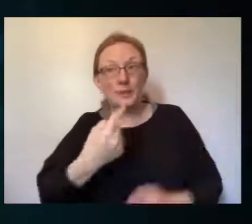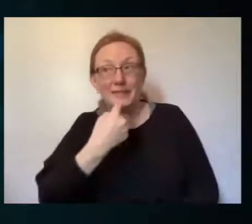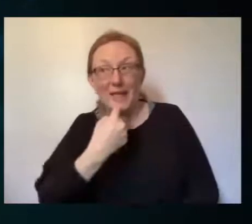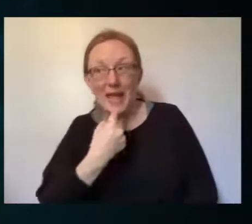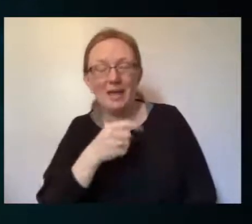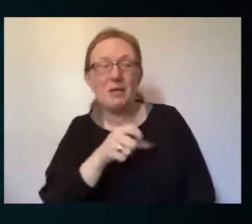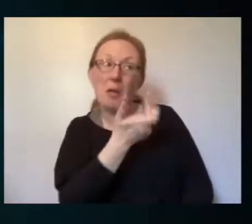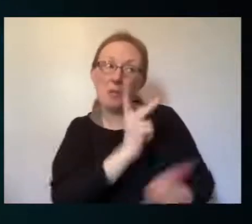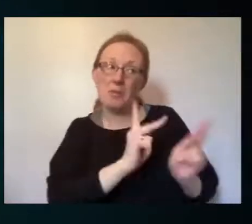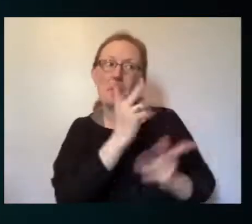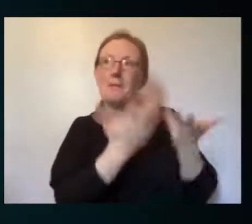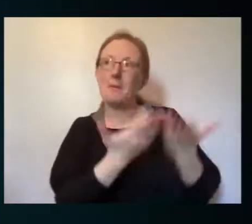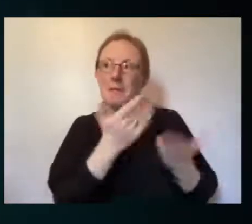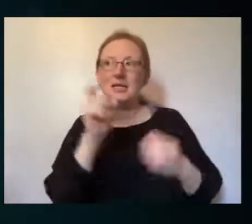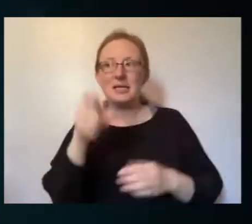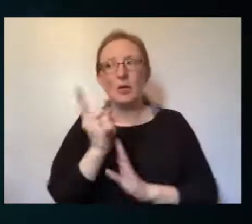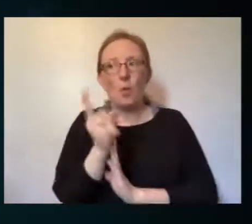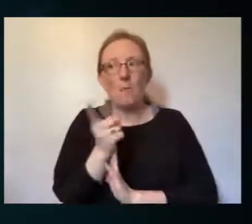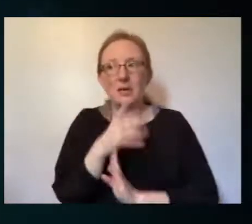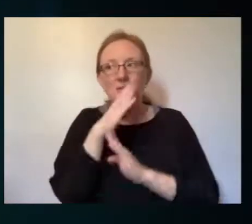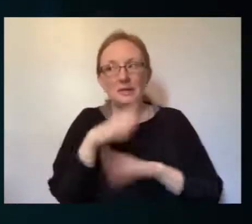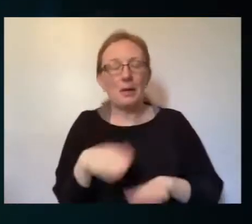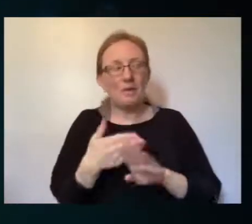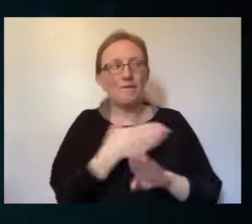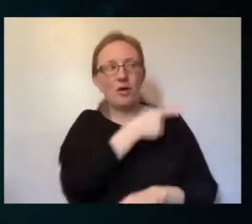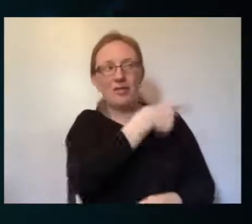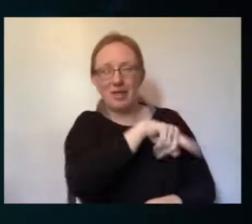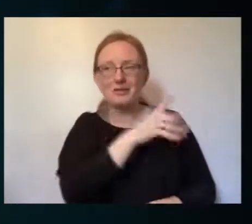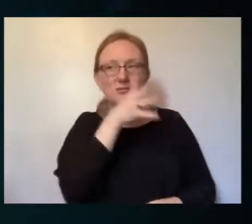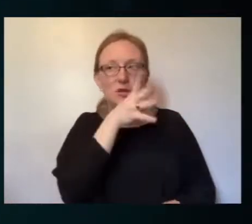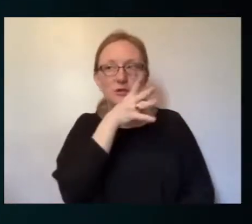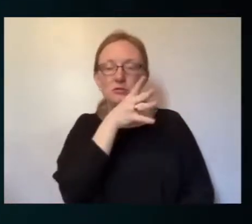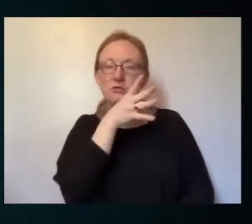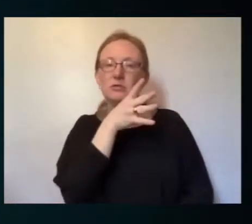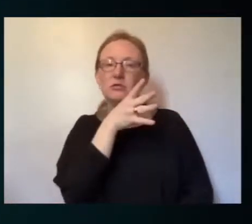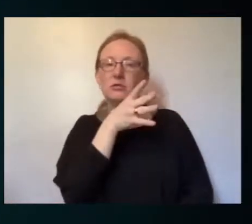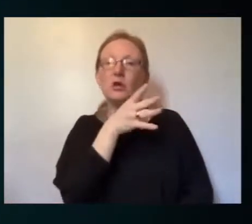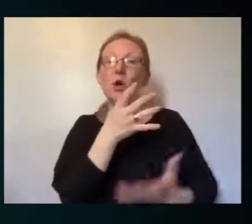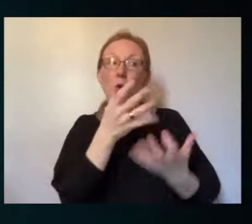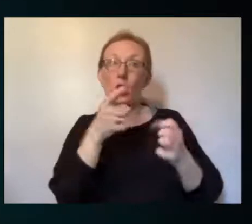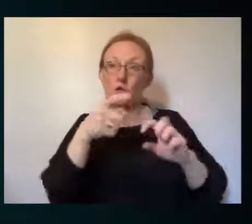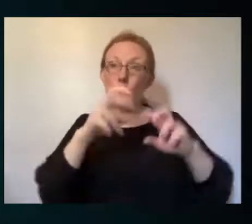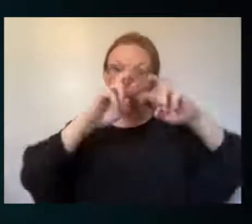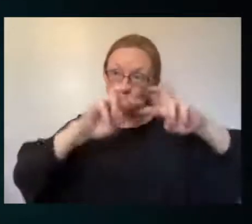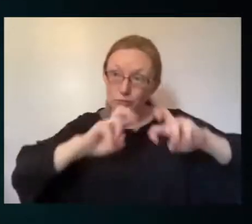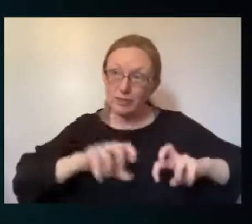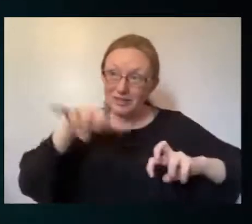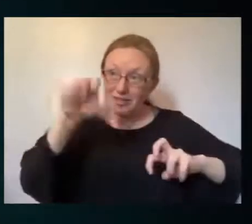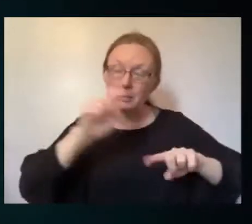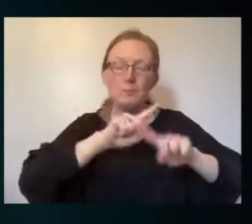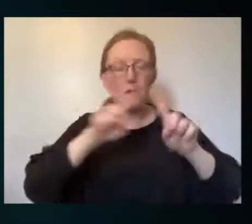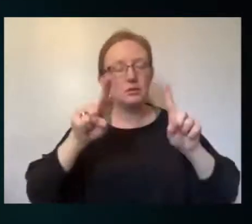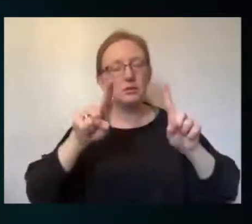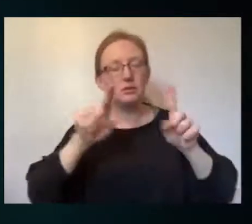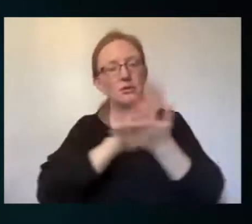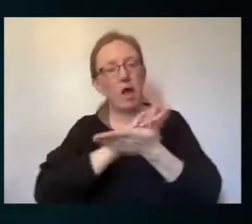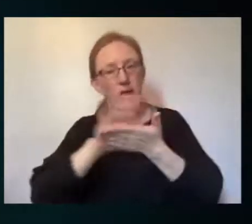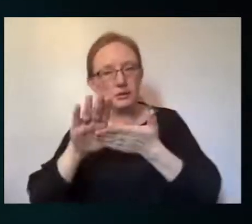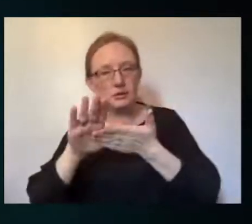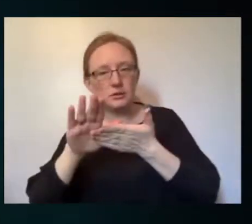speaking. We ask you to be critical, but constructively so. Be kind. Not